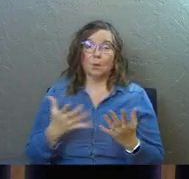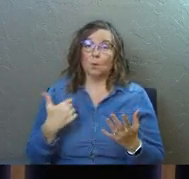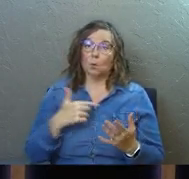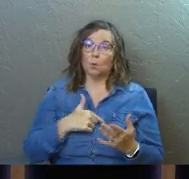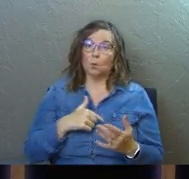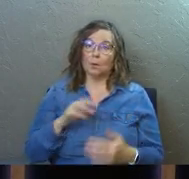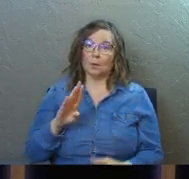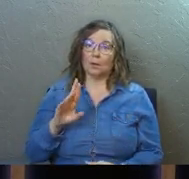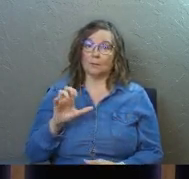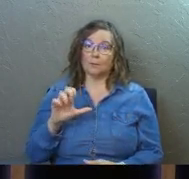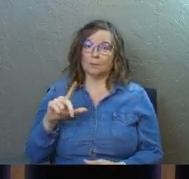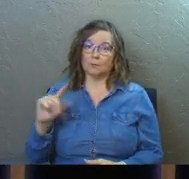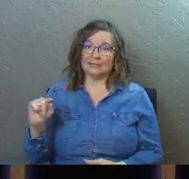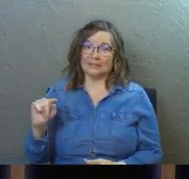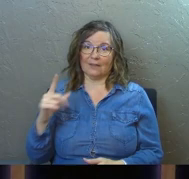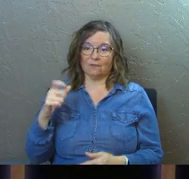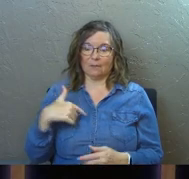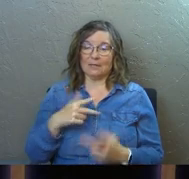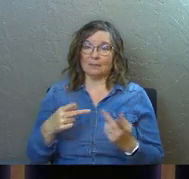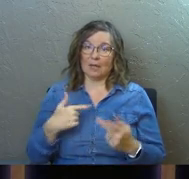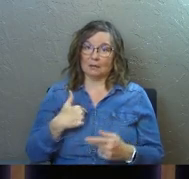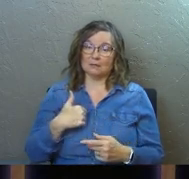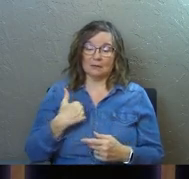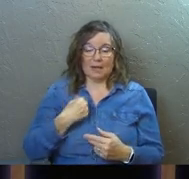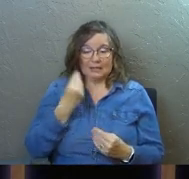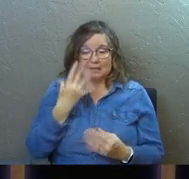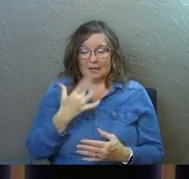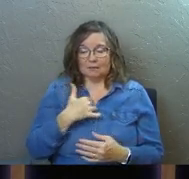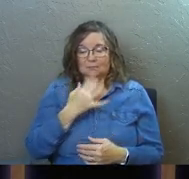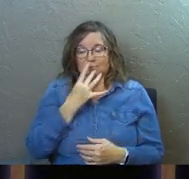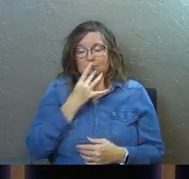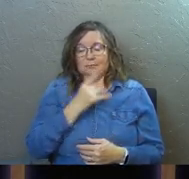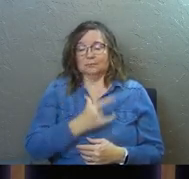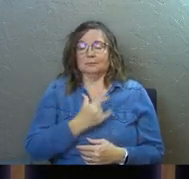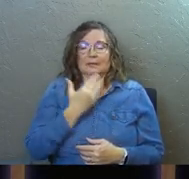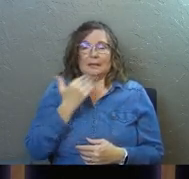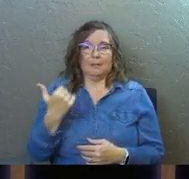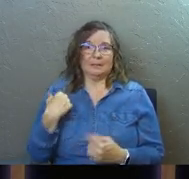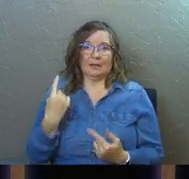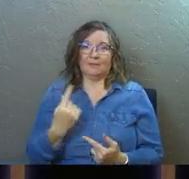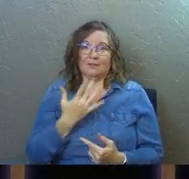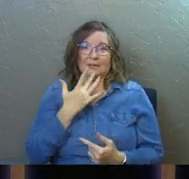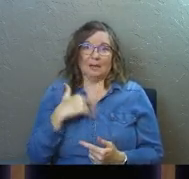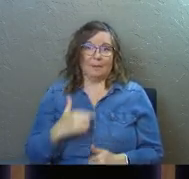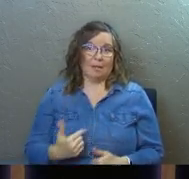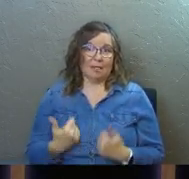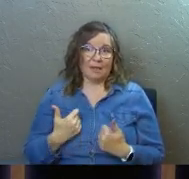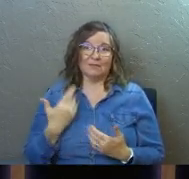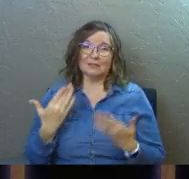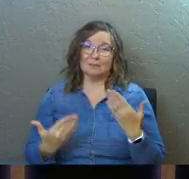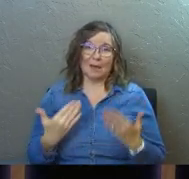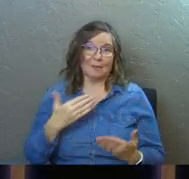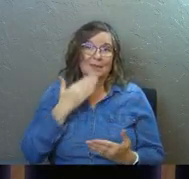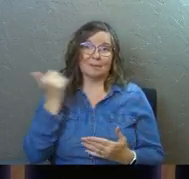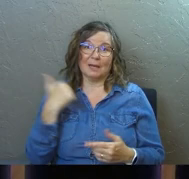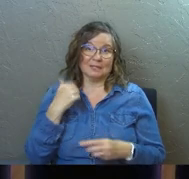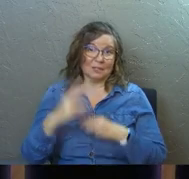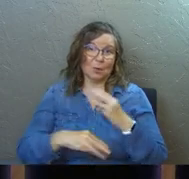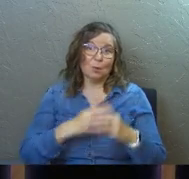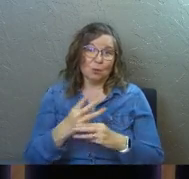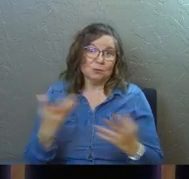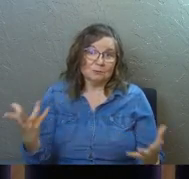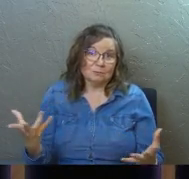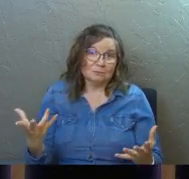We had brisket from this place. And I can tell you, it is the best brisket I've ever tasted in my life. It is probably the best in the